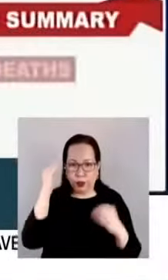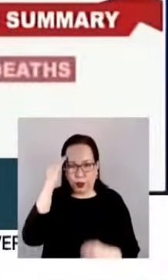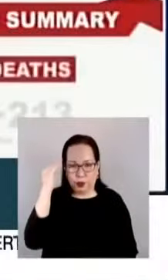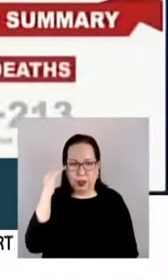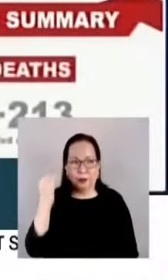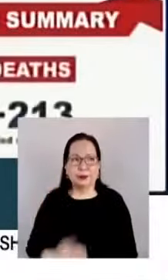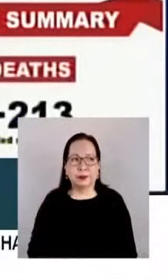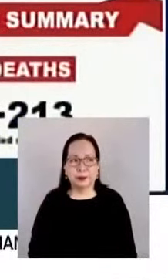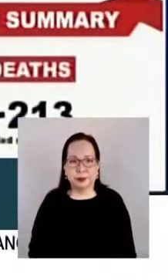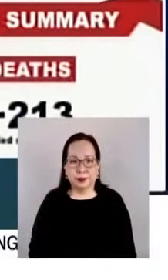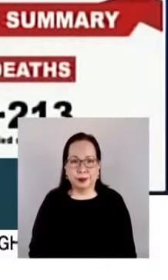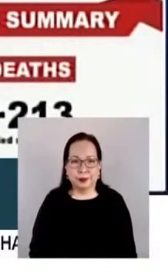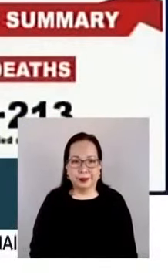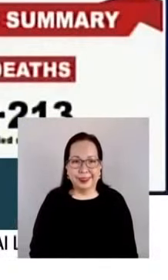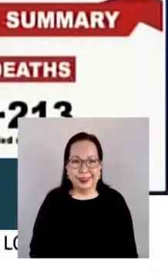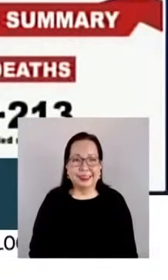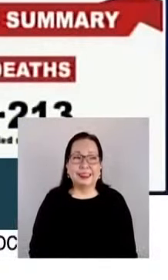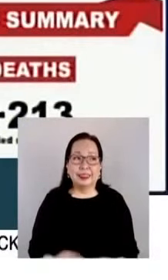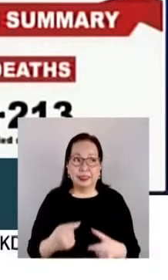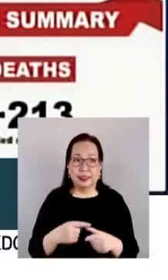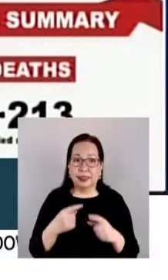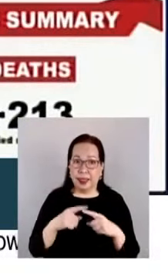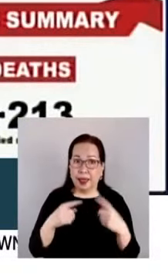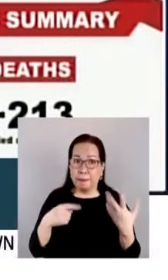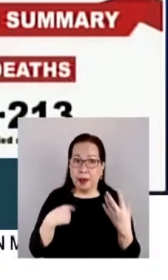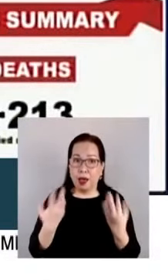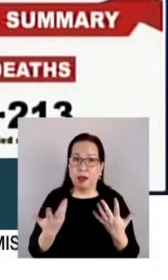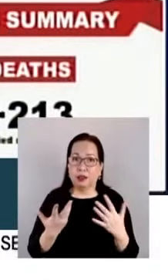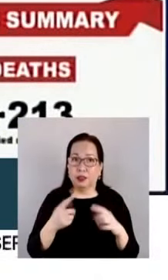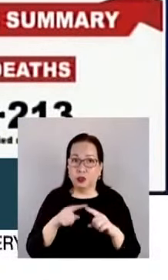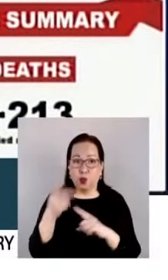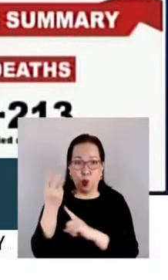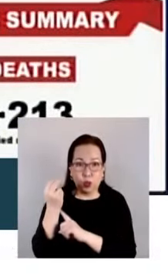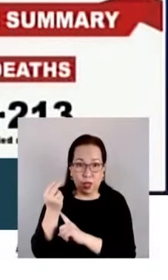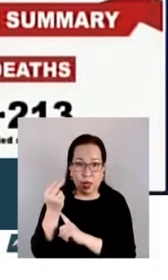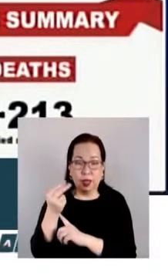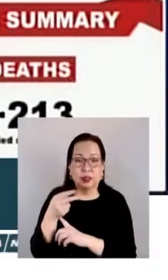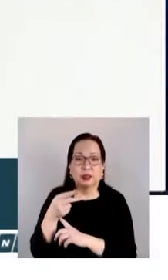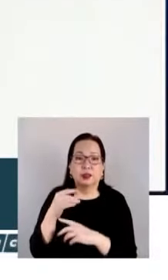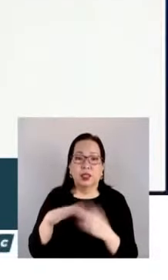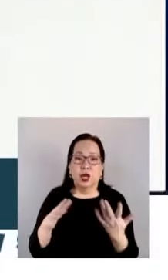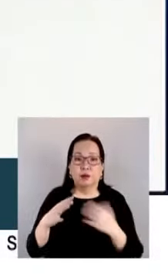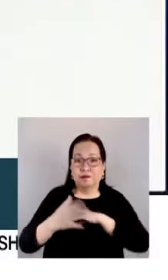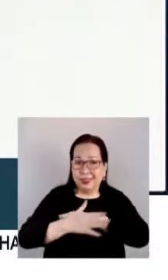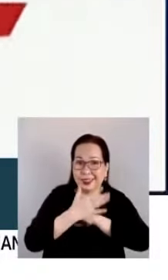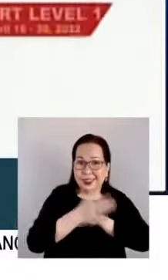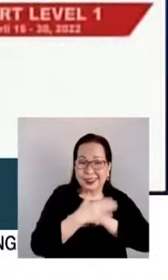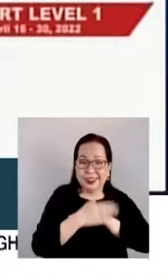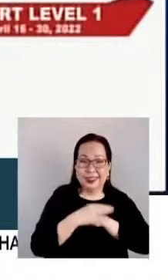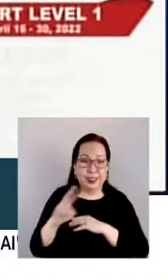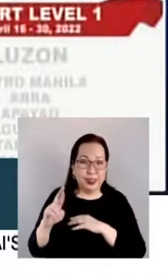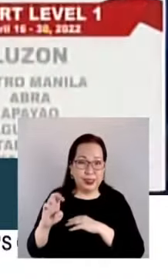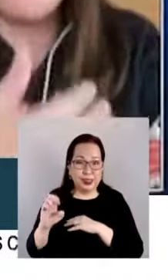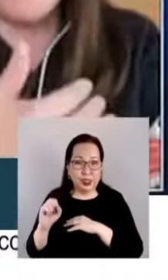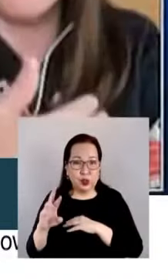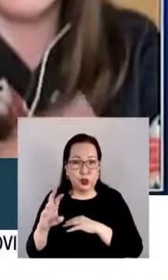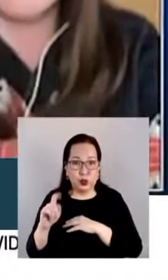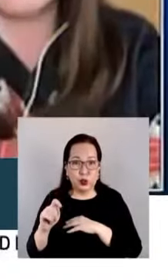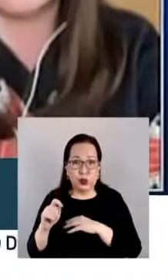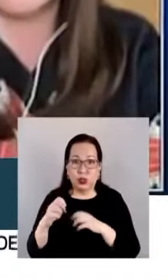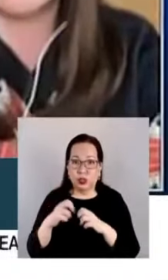First, pagdating sa accommodation establishments, mga hotels, mga resorts, kahit